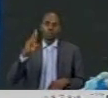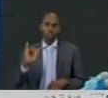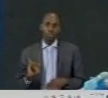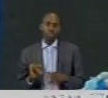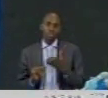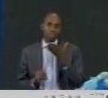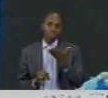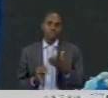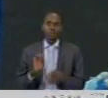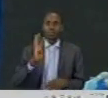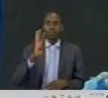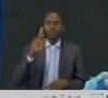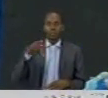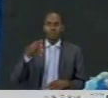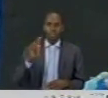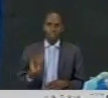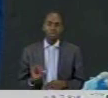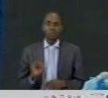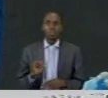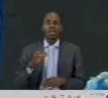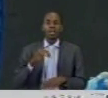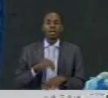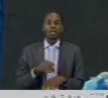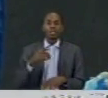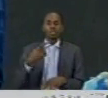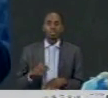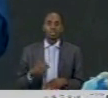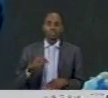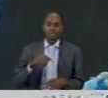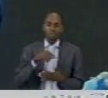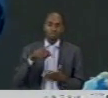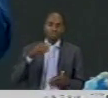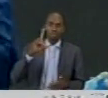Please, Deeper Life Campground,